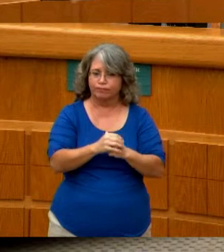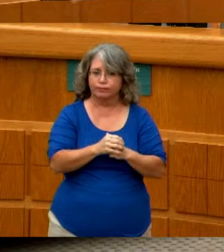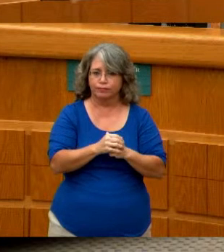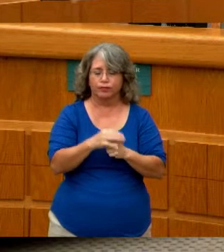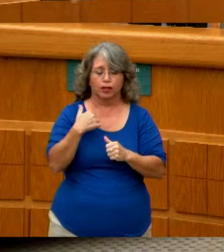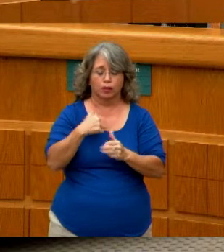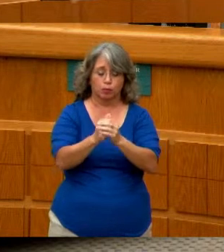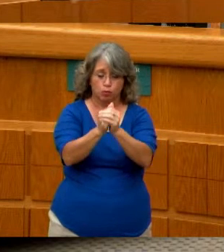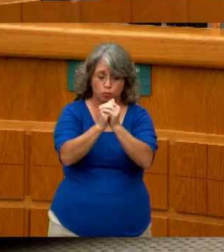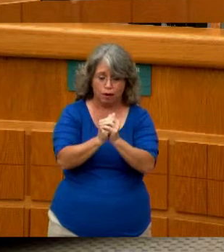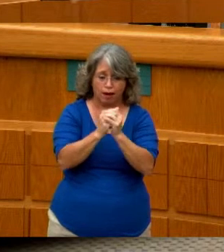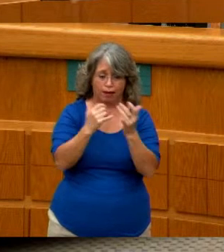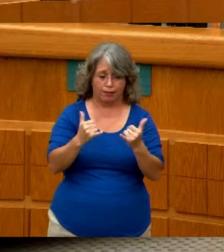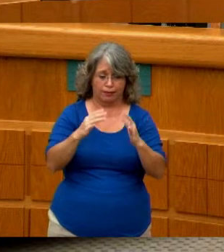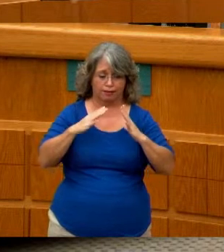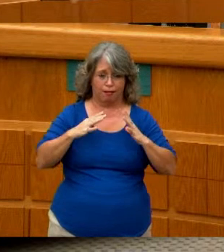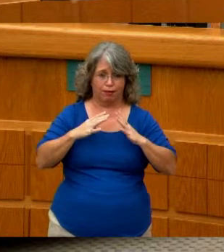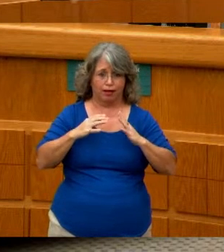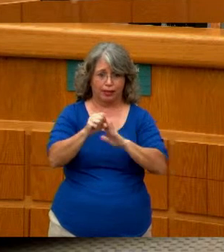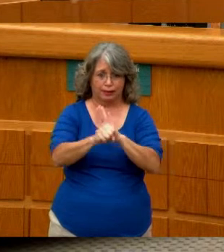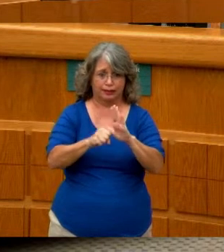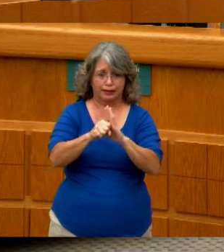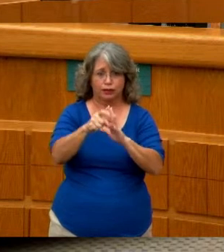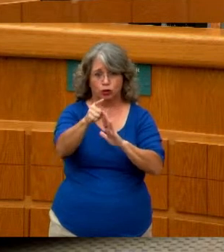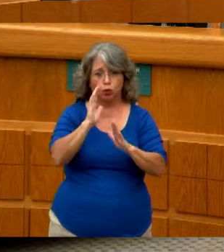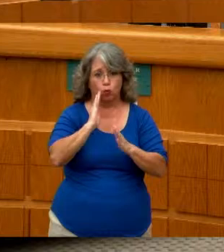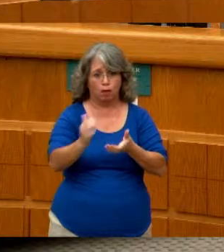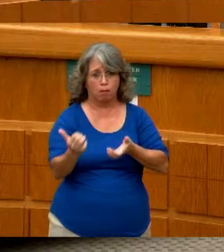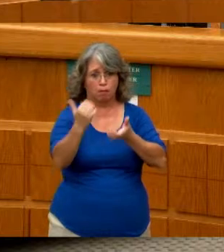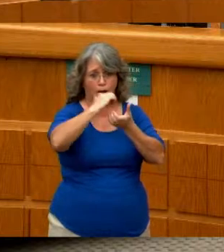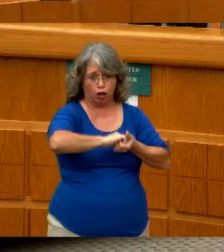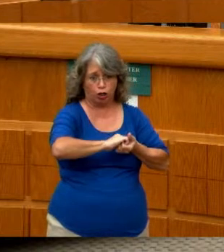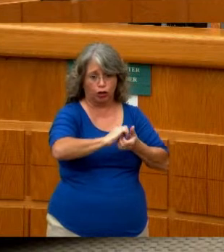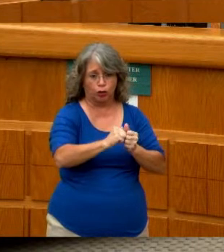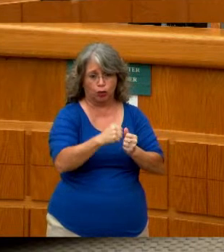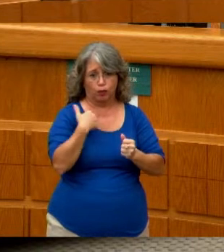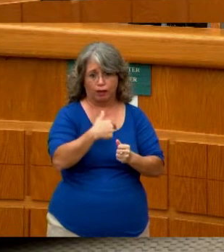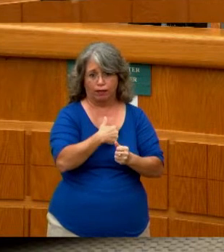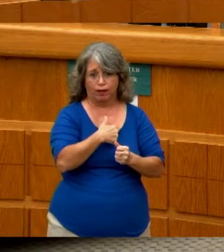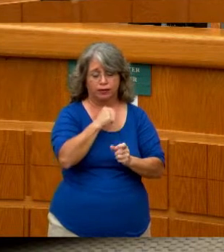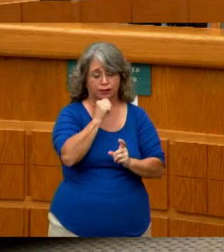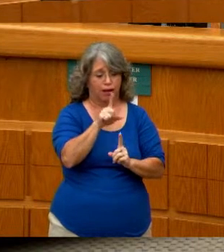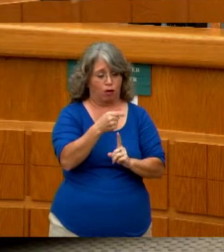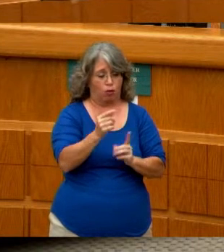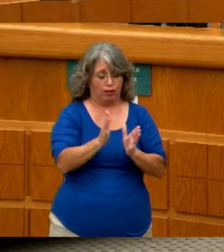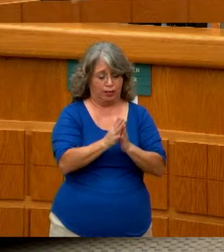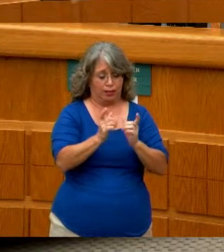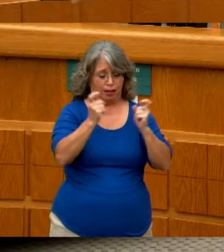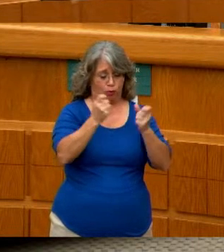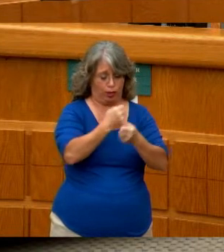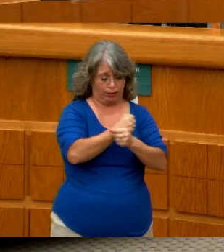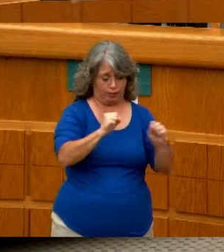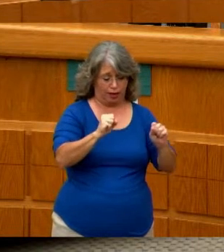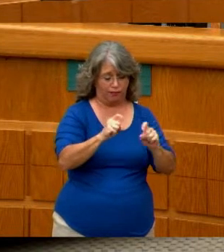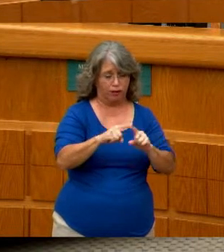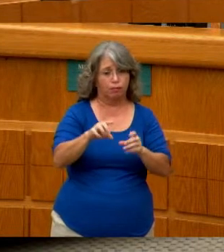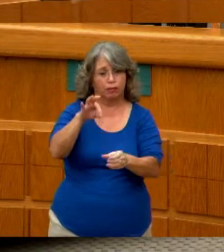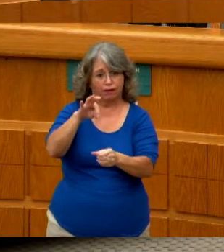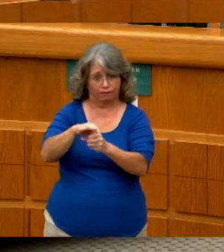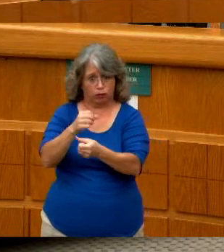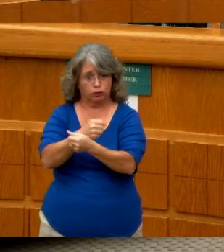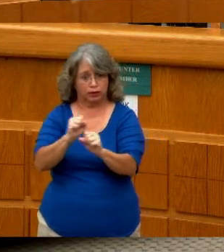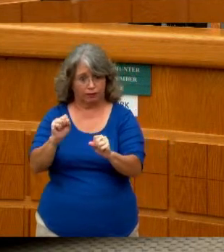mode. And we're praying that this holiday season, you will be our partner in not